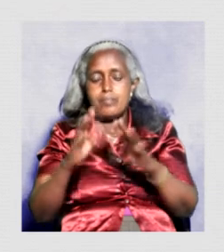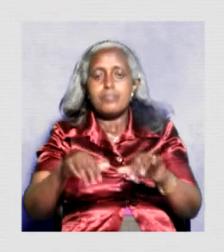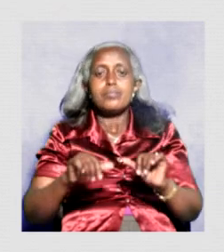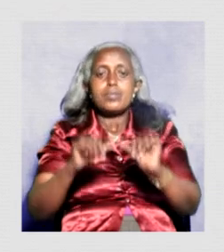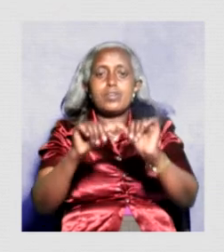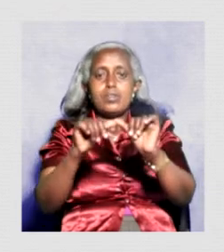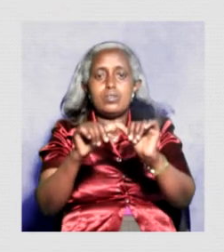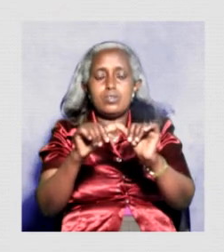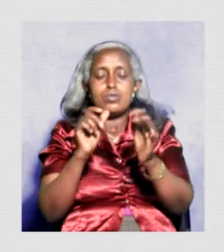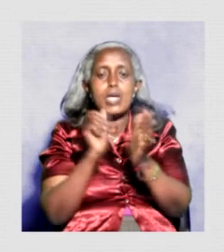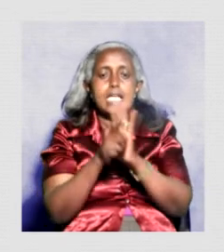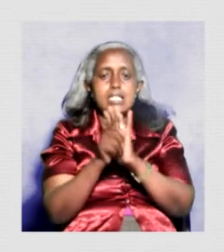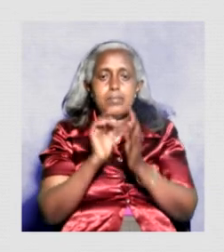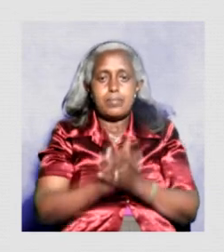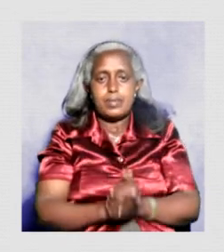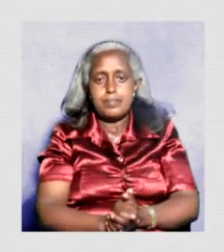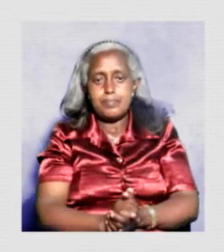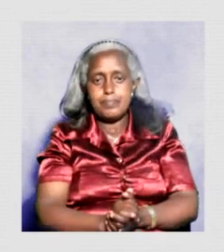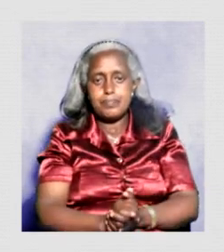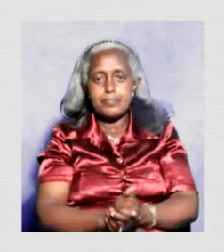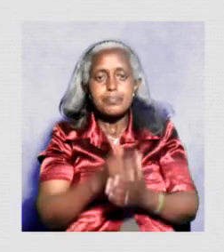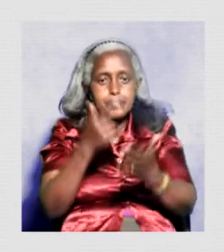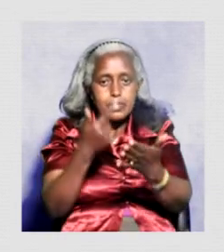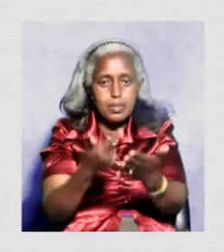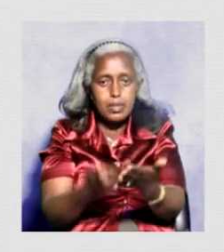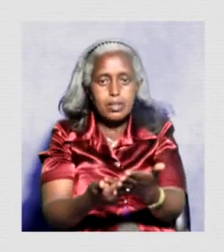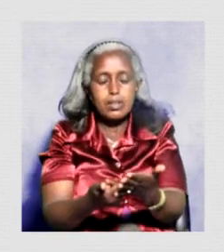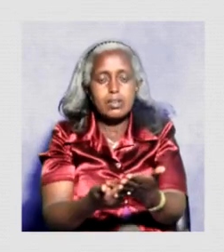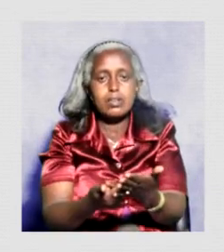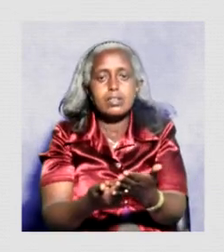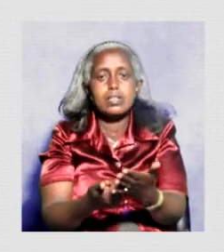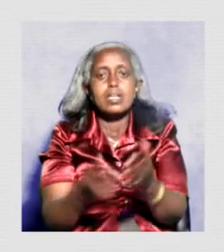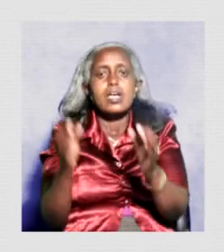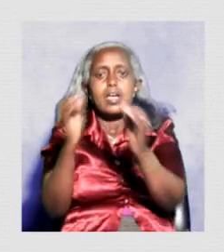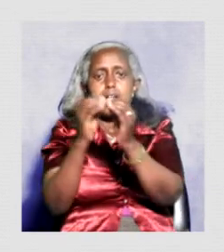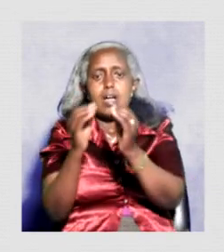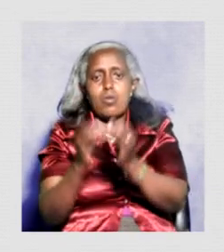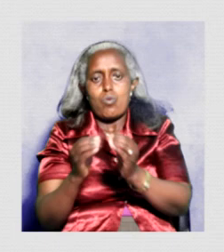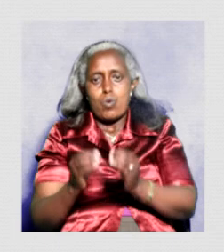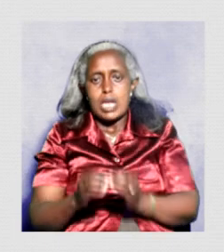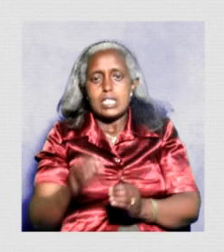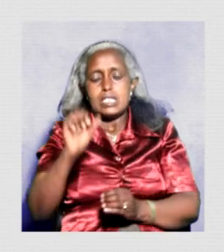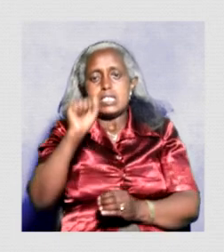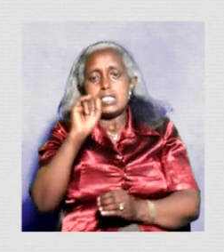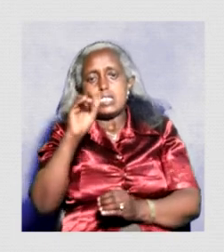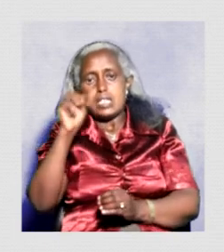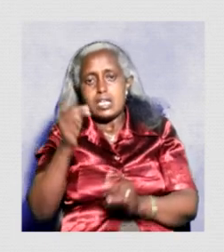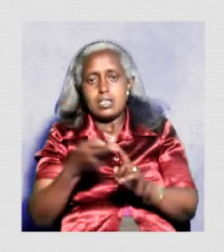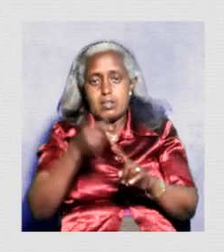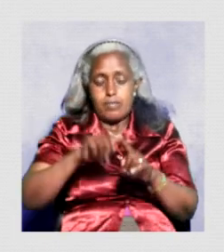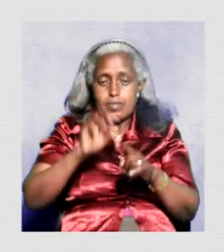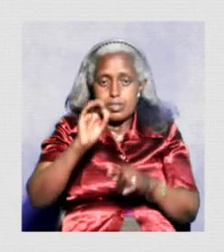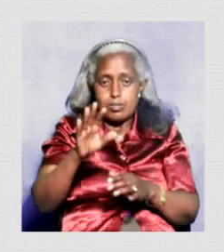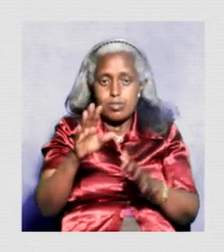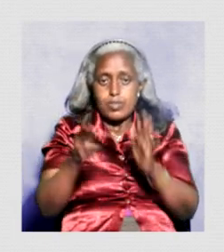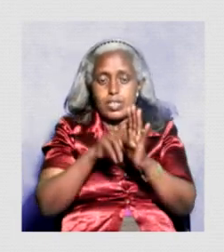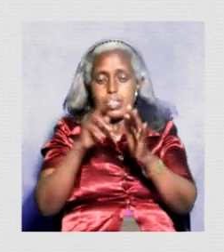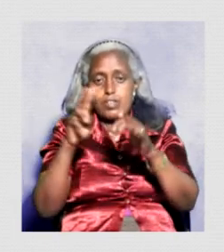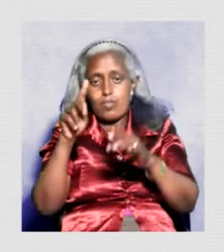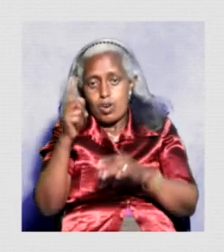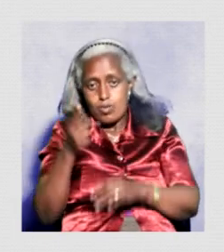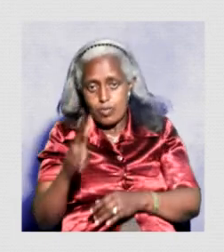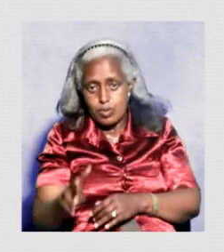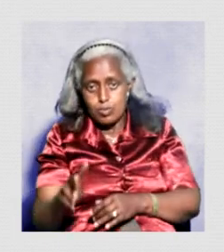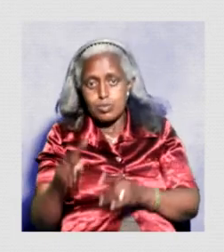to example. Here, calculate sine inverse of -1/2, sine inverse